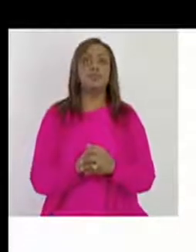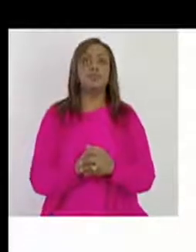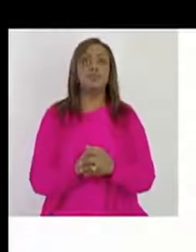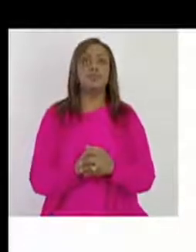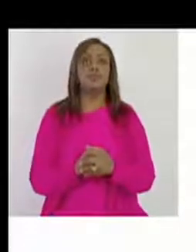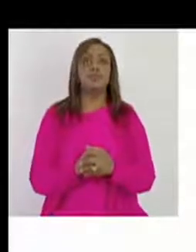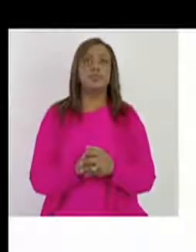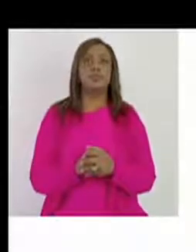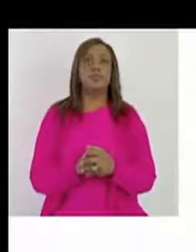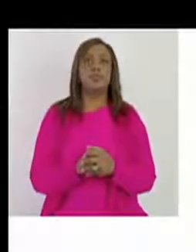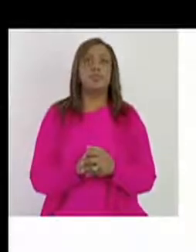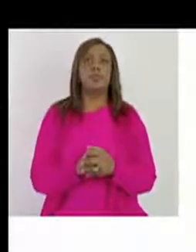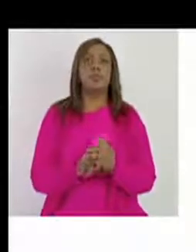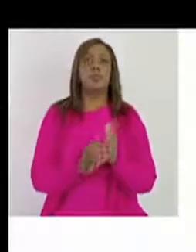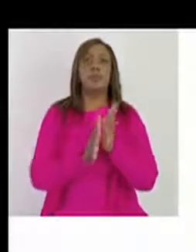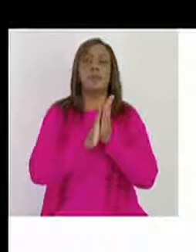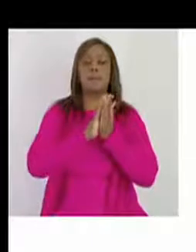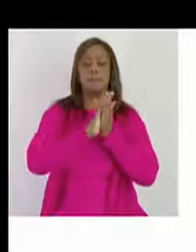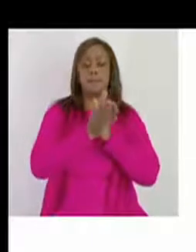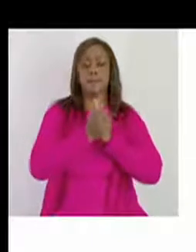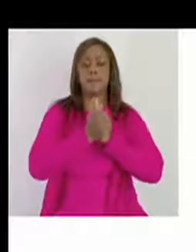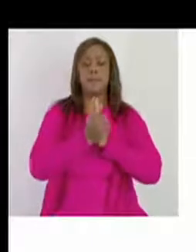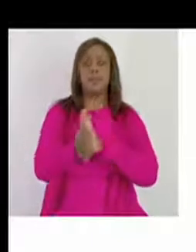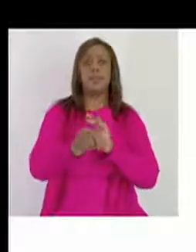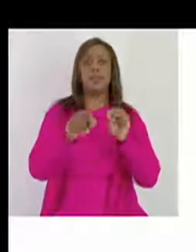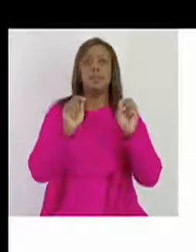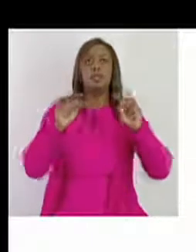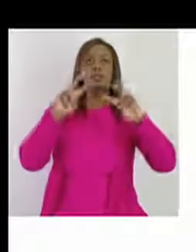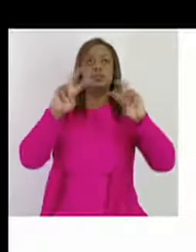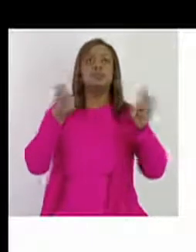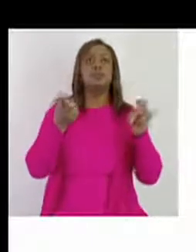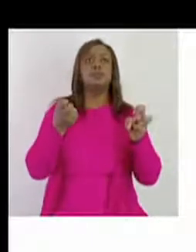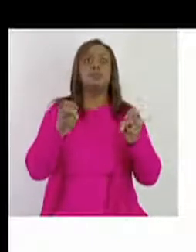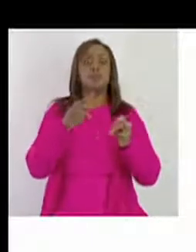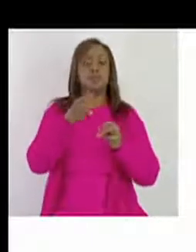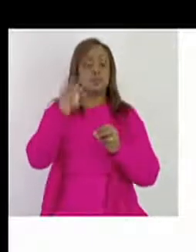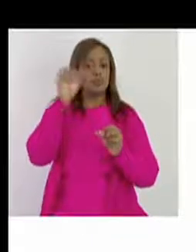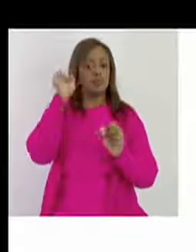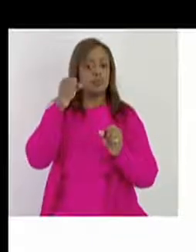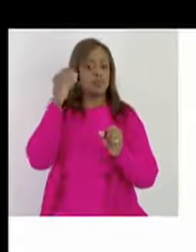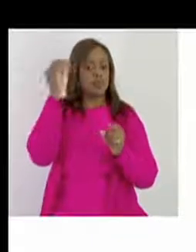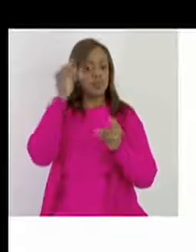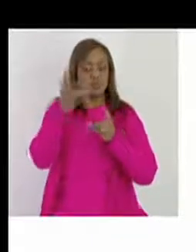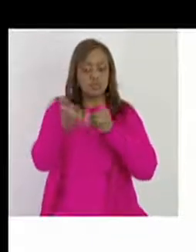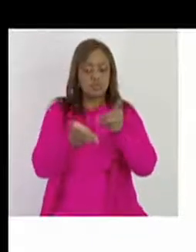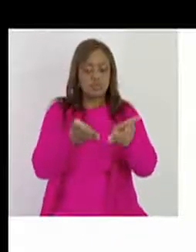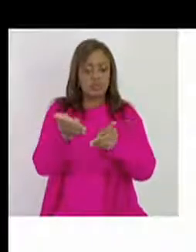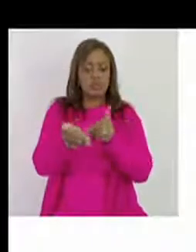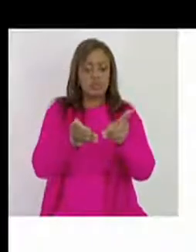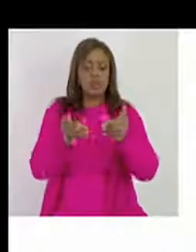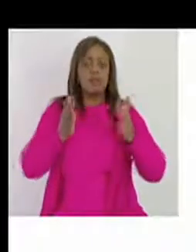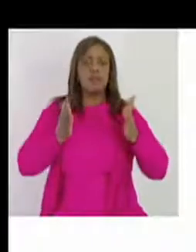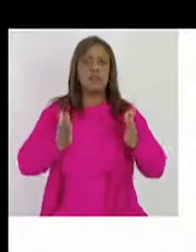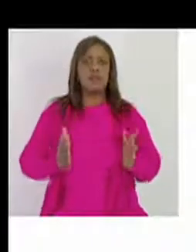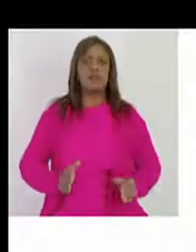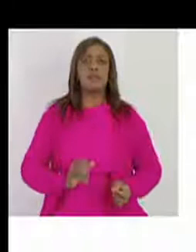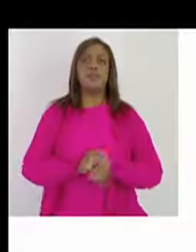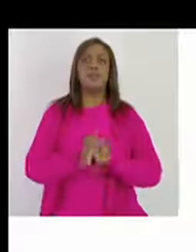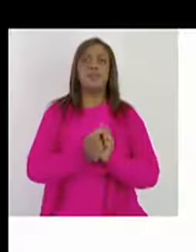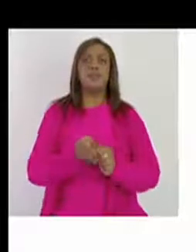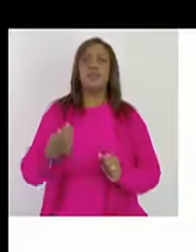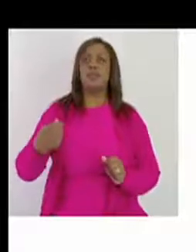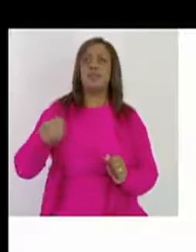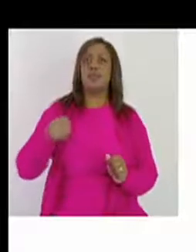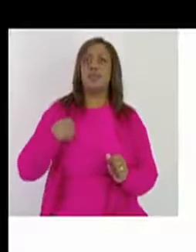Our basic competencies. You should be able to describe physical changes in females involving